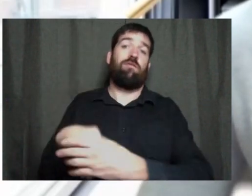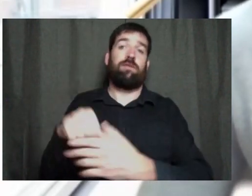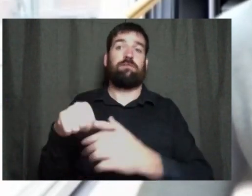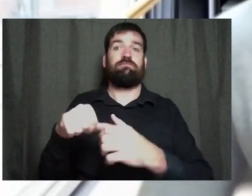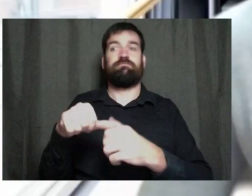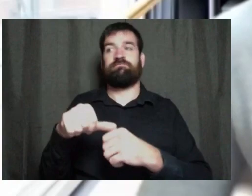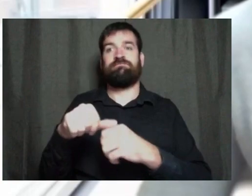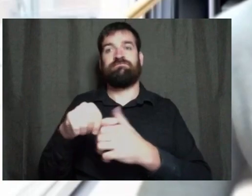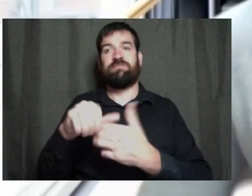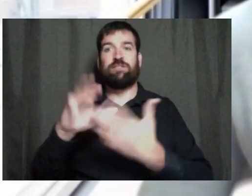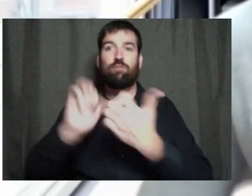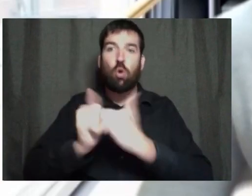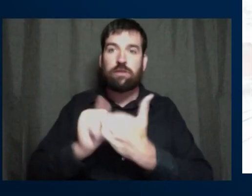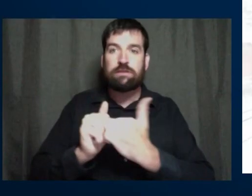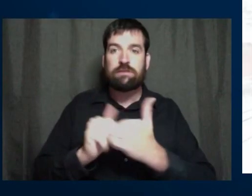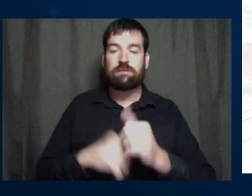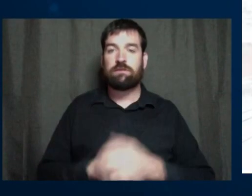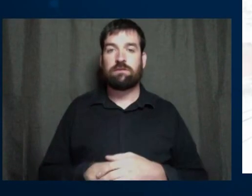class sports